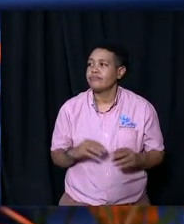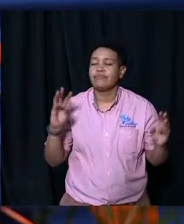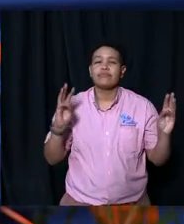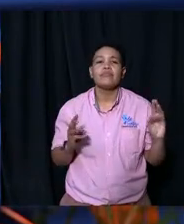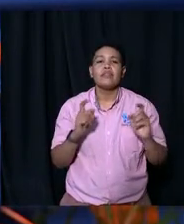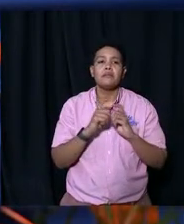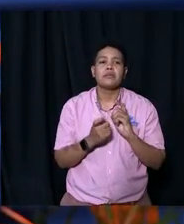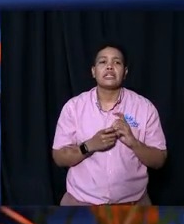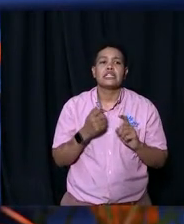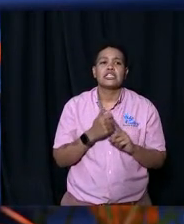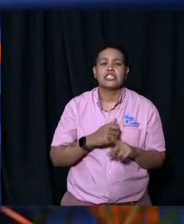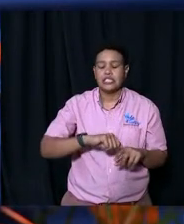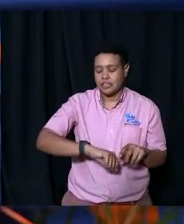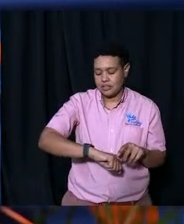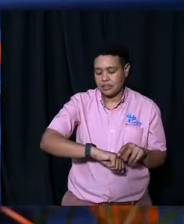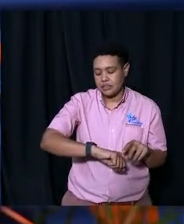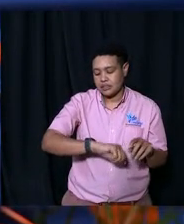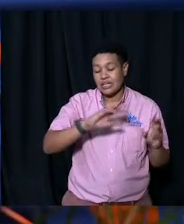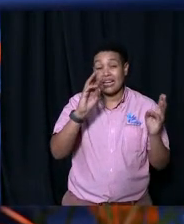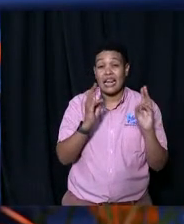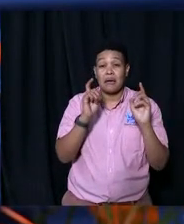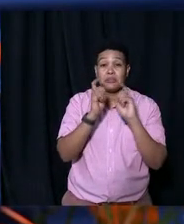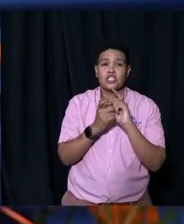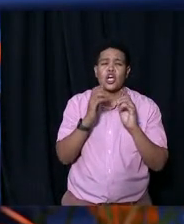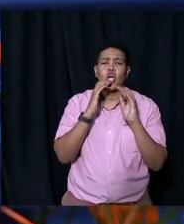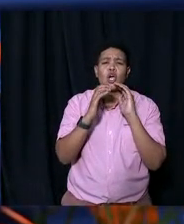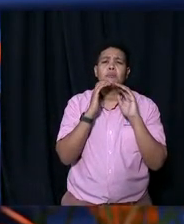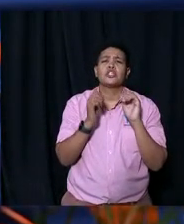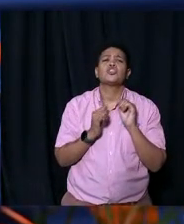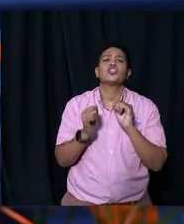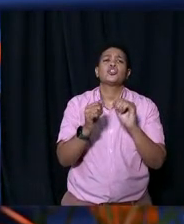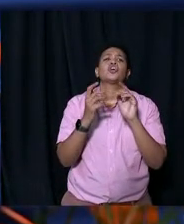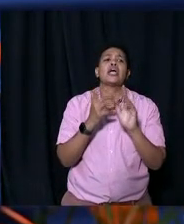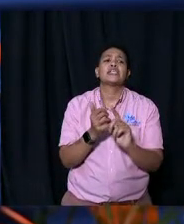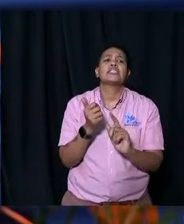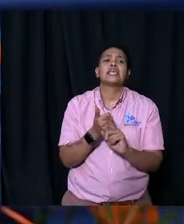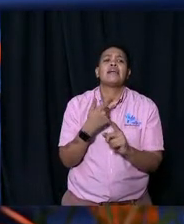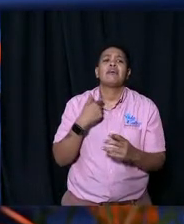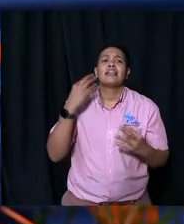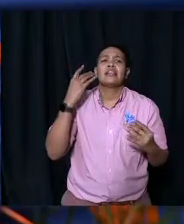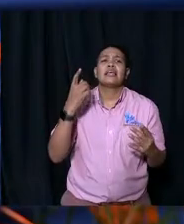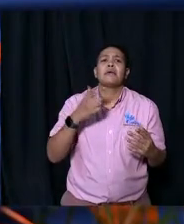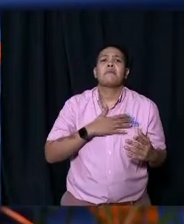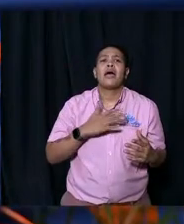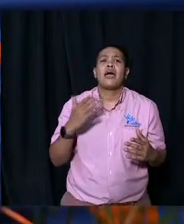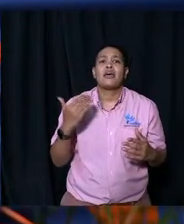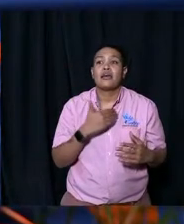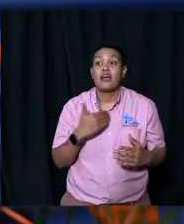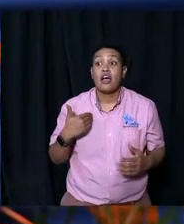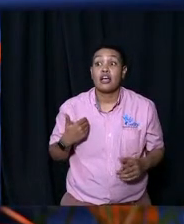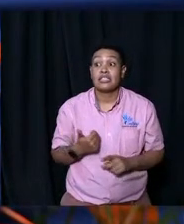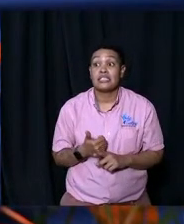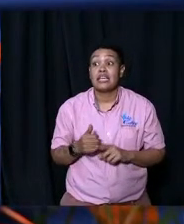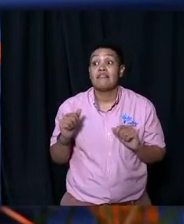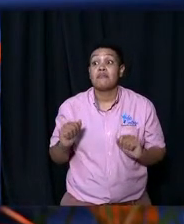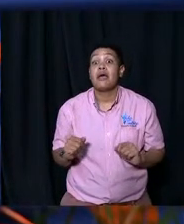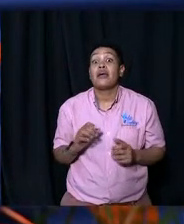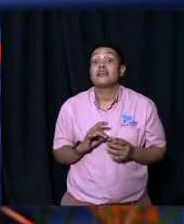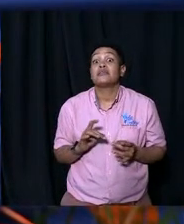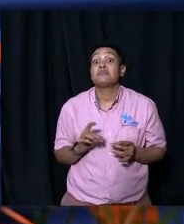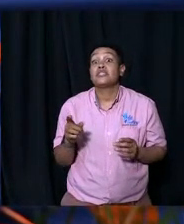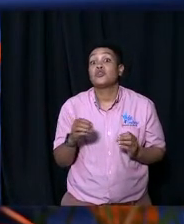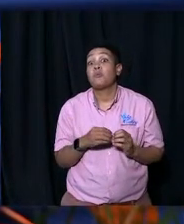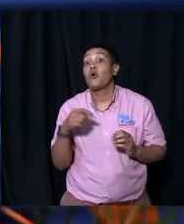change, if there is a climate change communication strategy, I think that my colleague, Mr. Lane, might be able to speak to it in